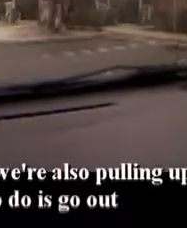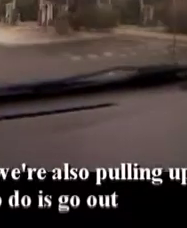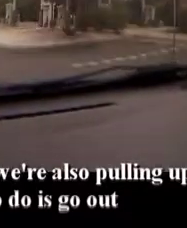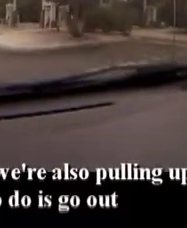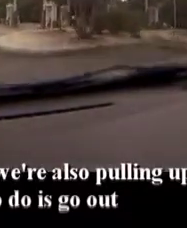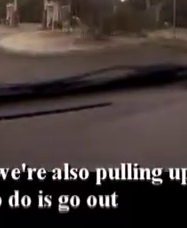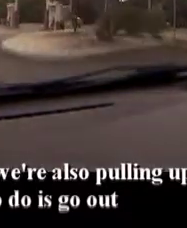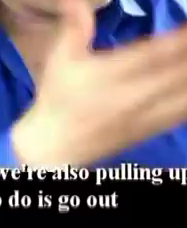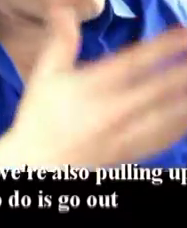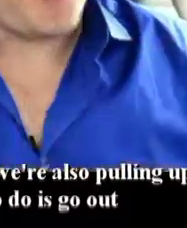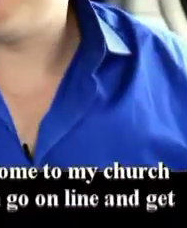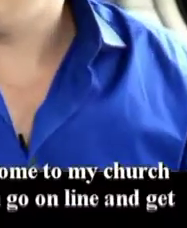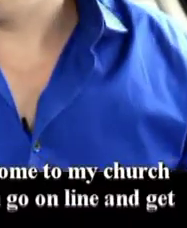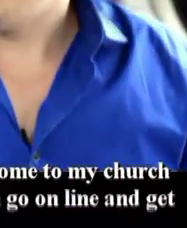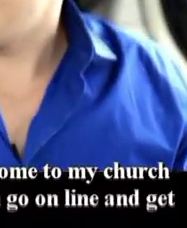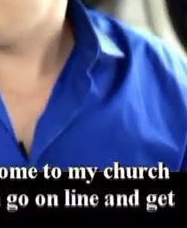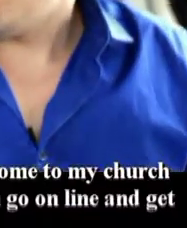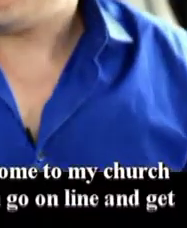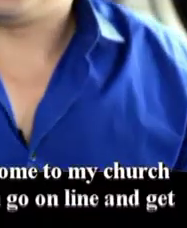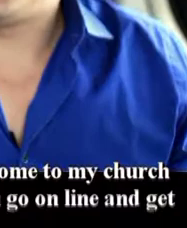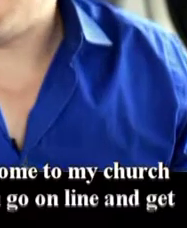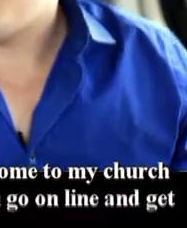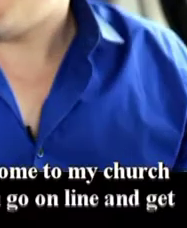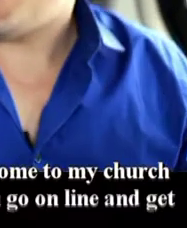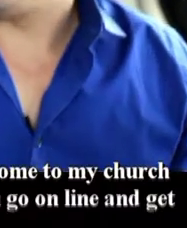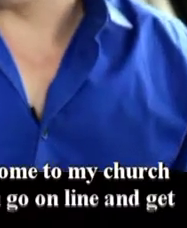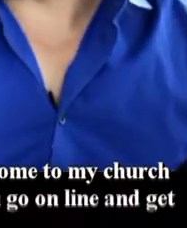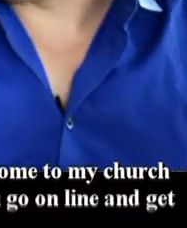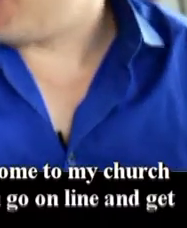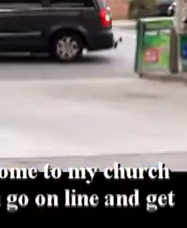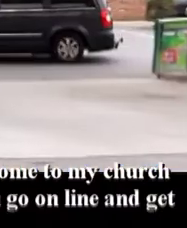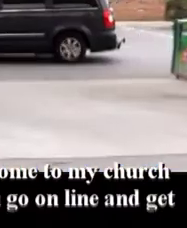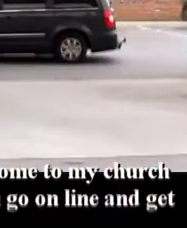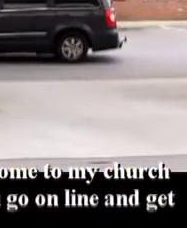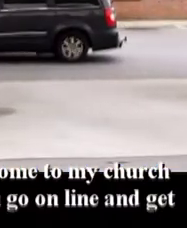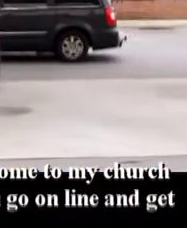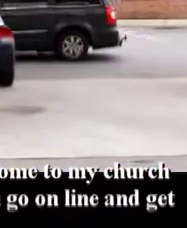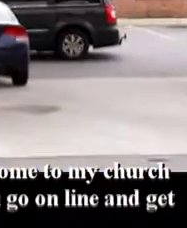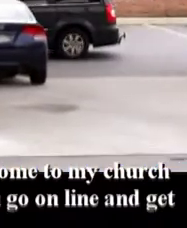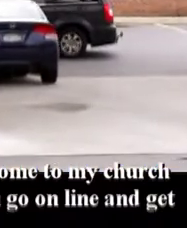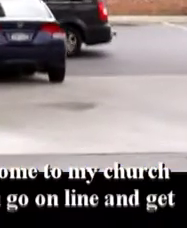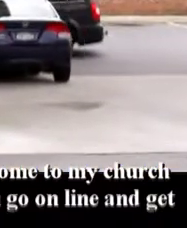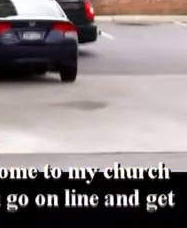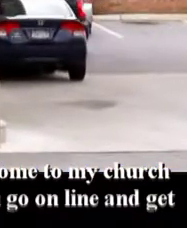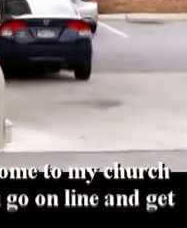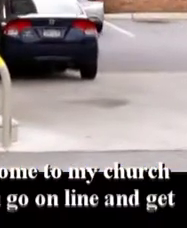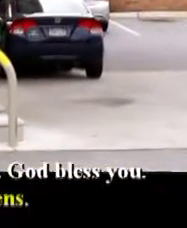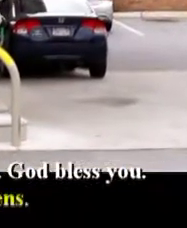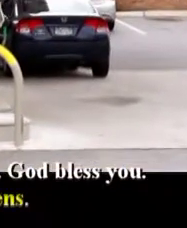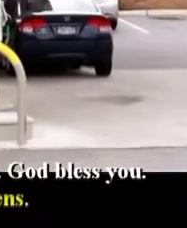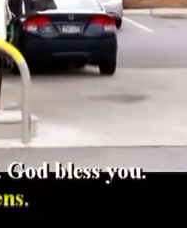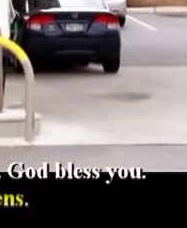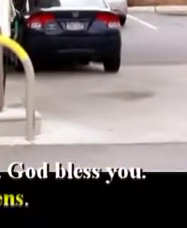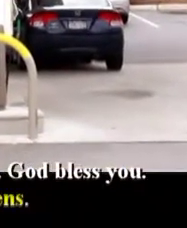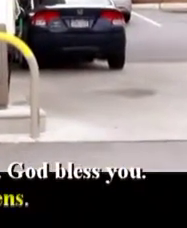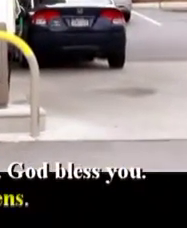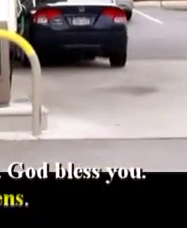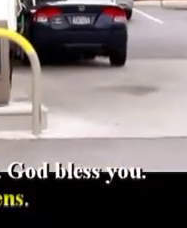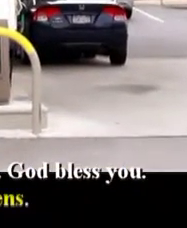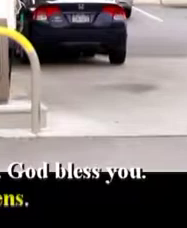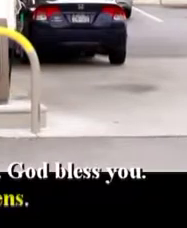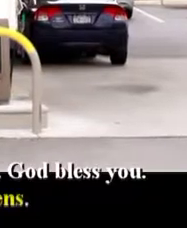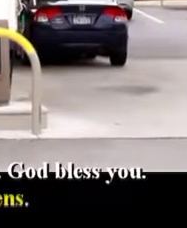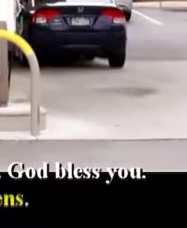now, and all I need you to do is just go out and simply say, hey, I'd love to have you come to my church on Sunday. If you have any questions, you can go online and get video answers,